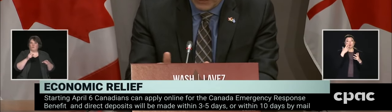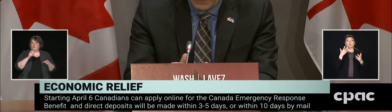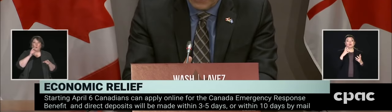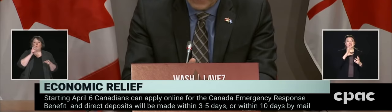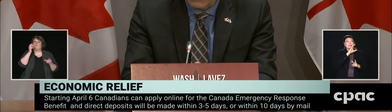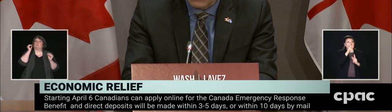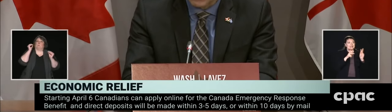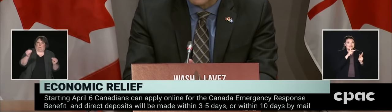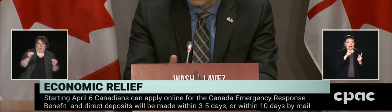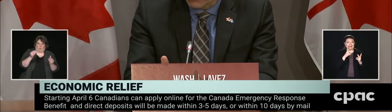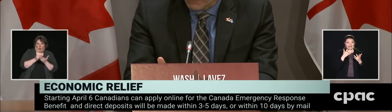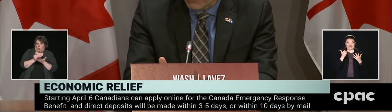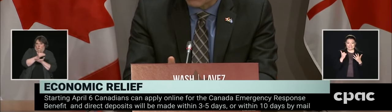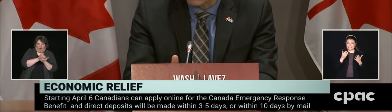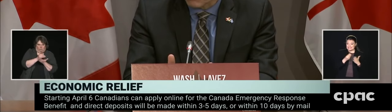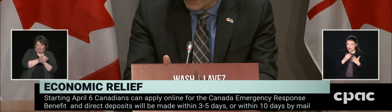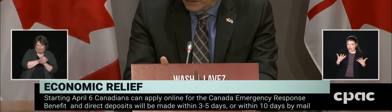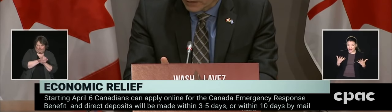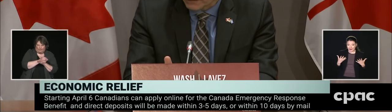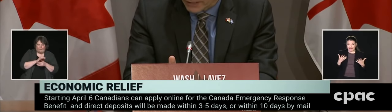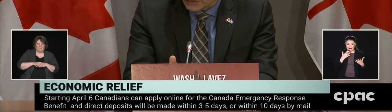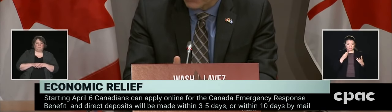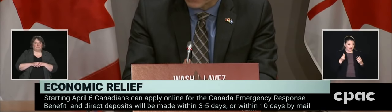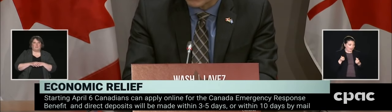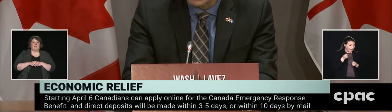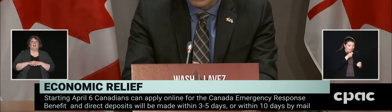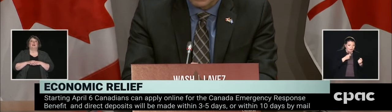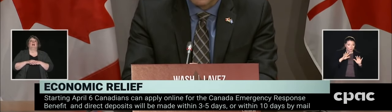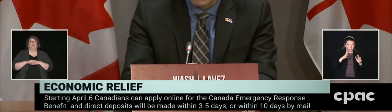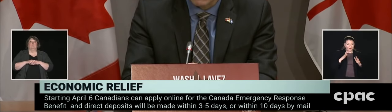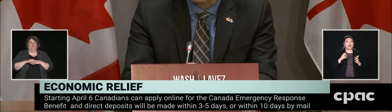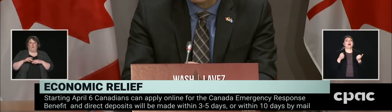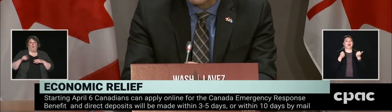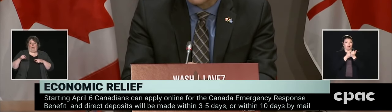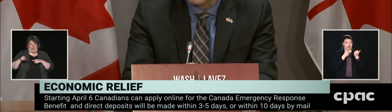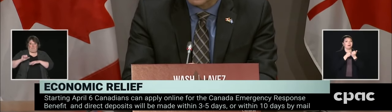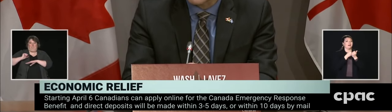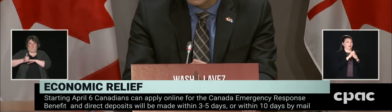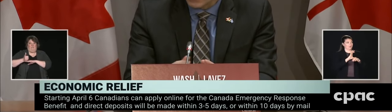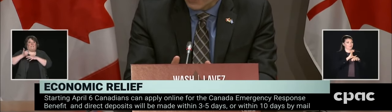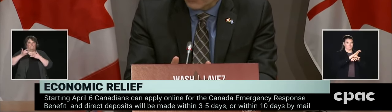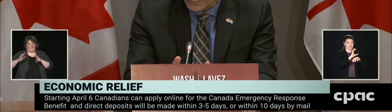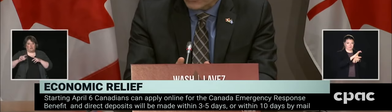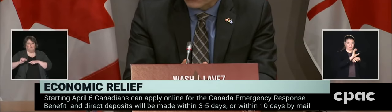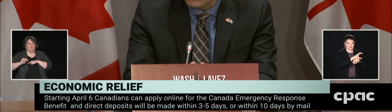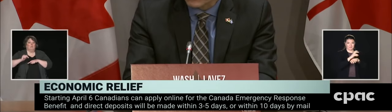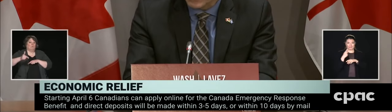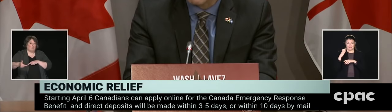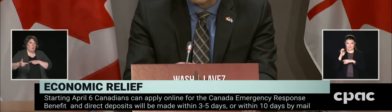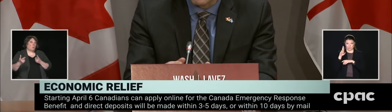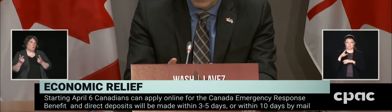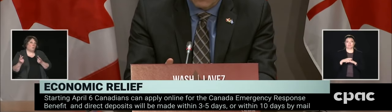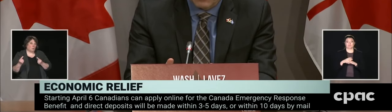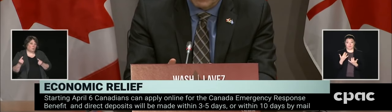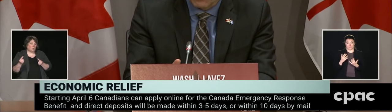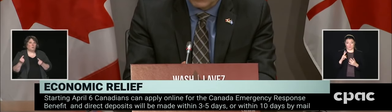into a second stage, and the Prime Minister made it clear yesterday that we're also considering other actions to help other people